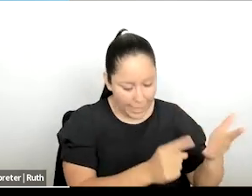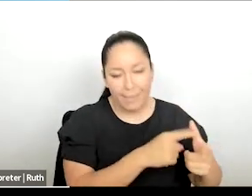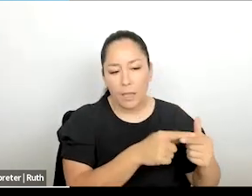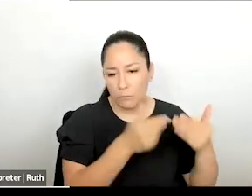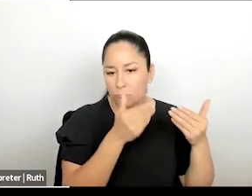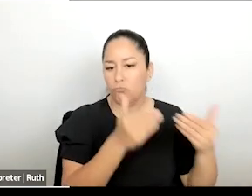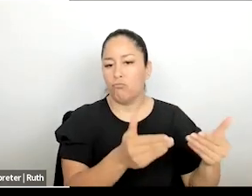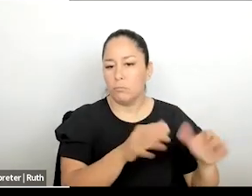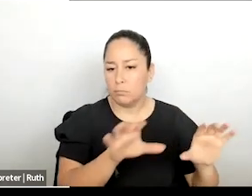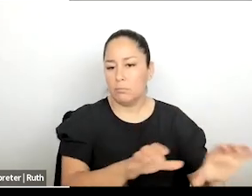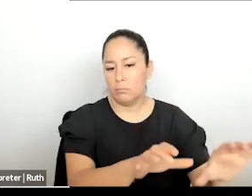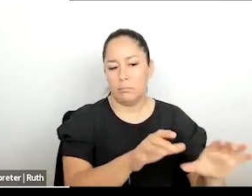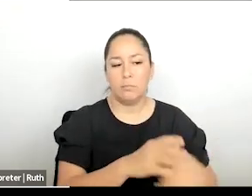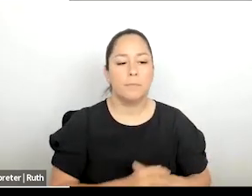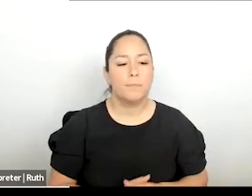slide.